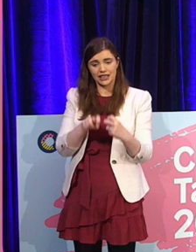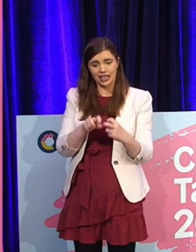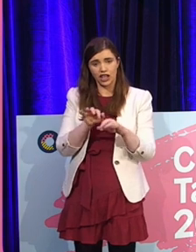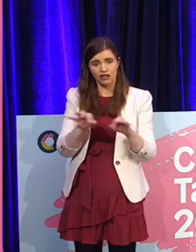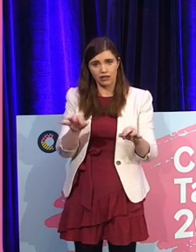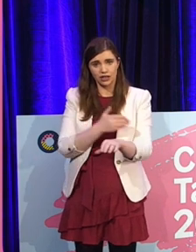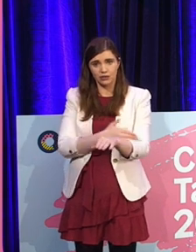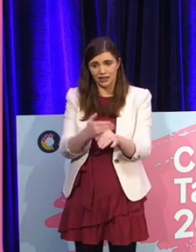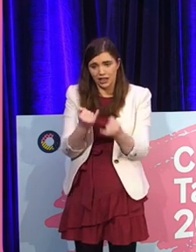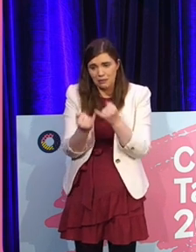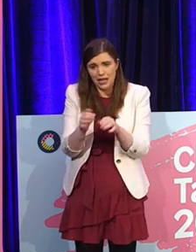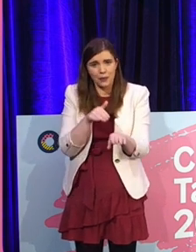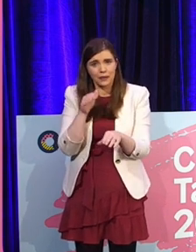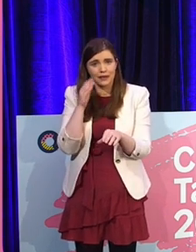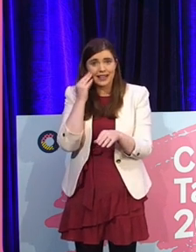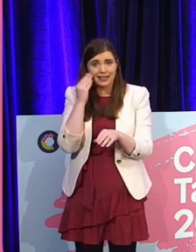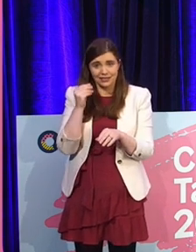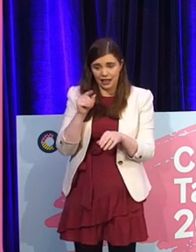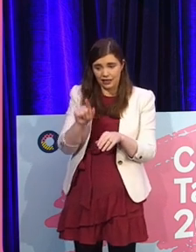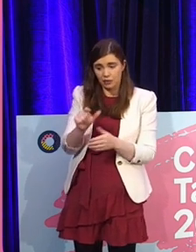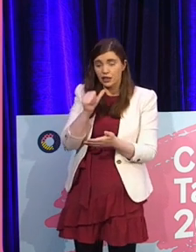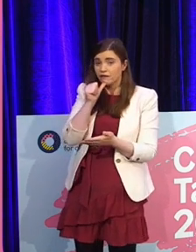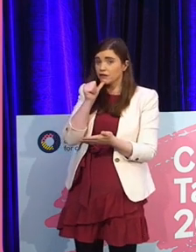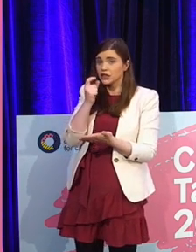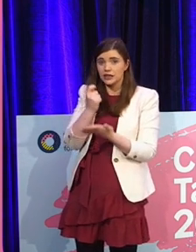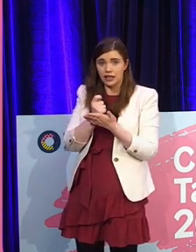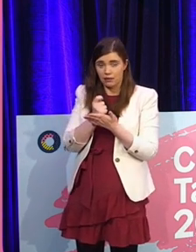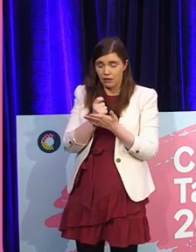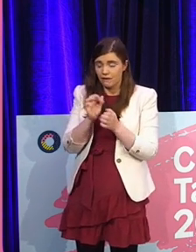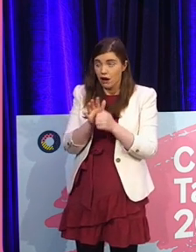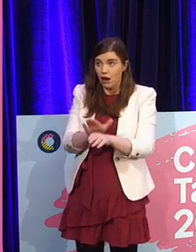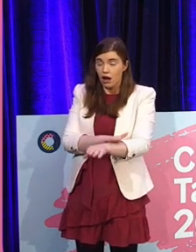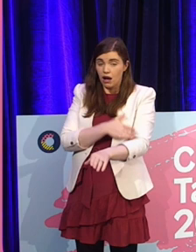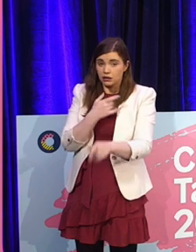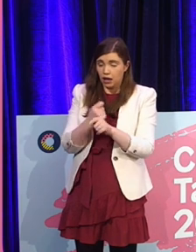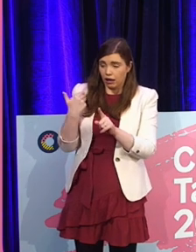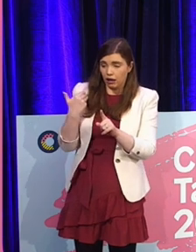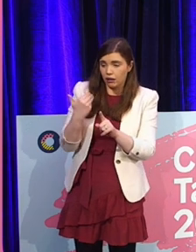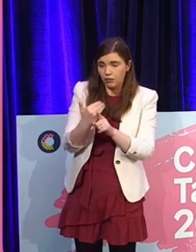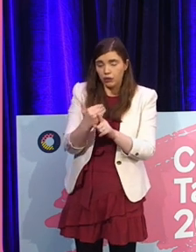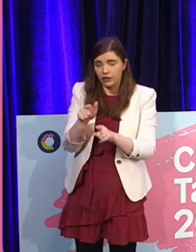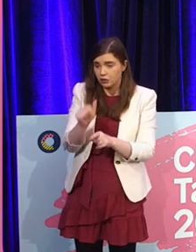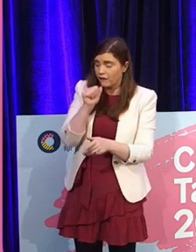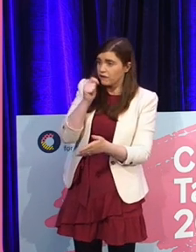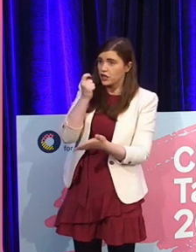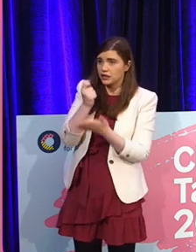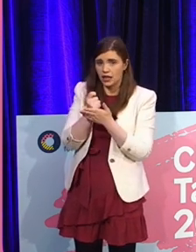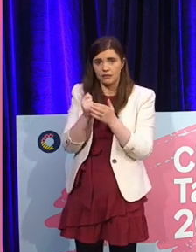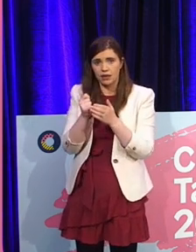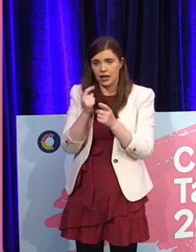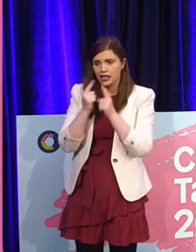ground and started playing with them. This was the first time in a very long time I interacted with people outside of my